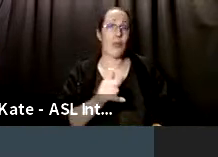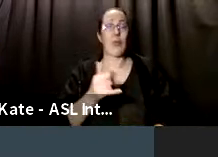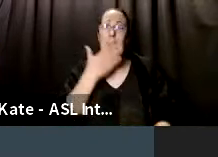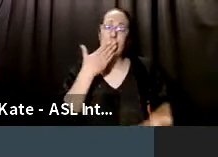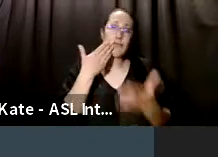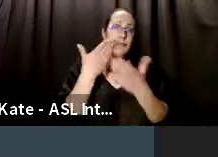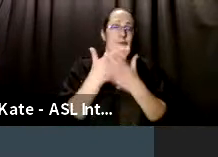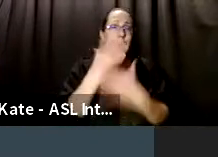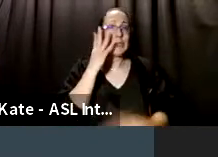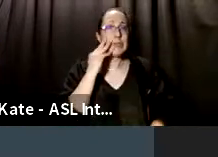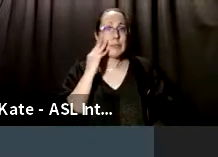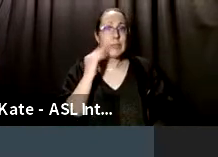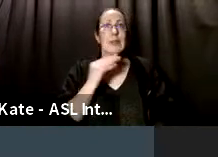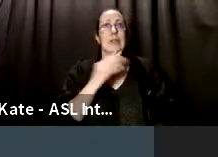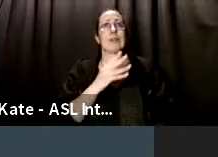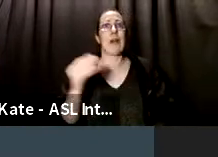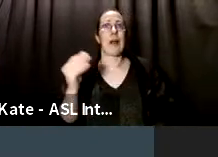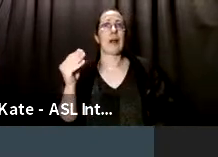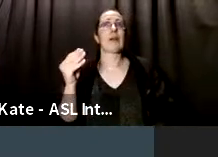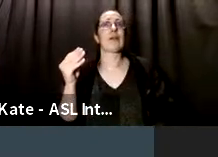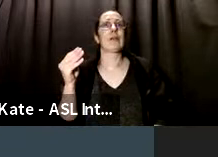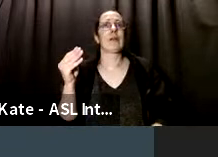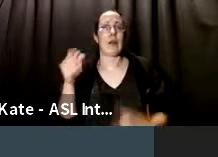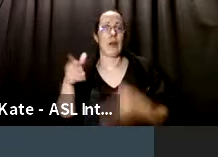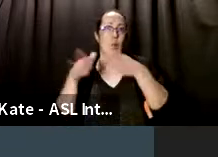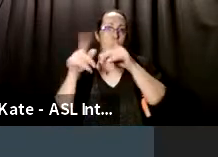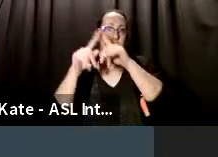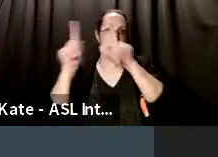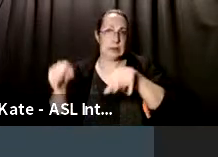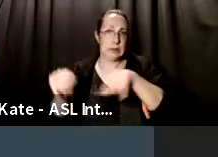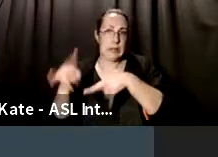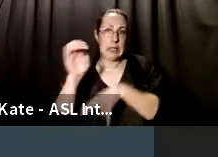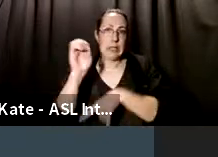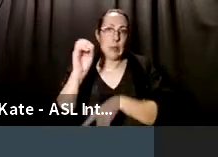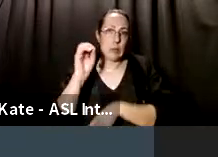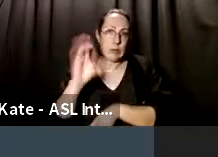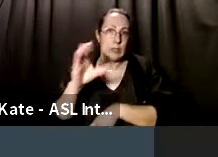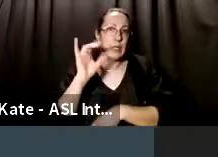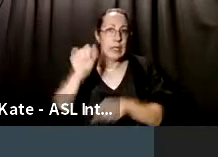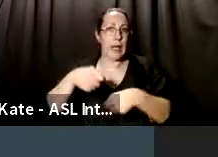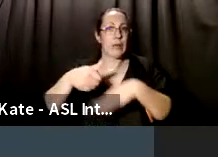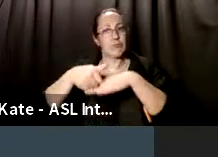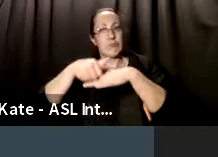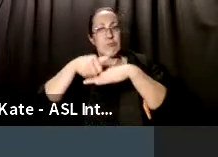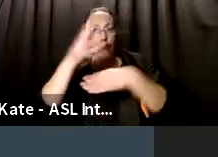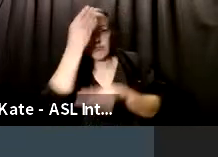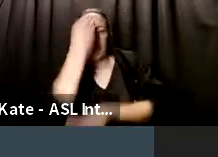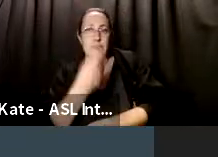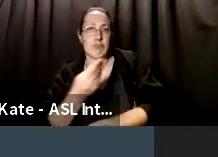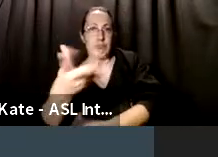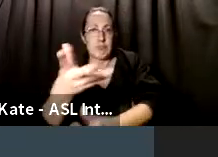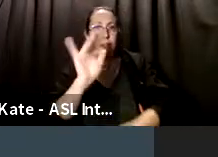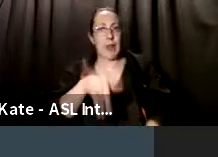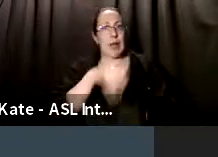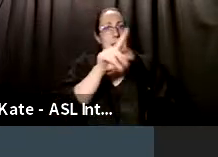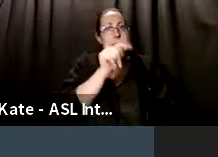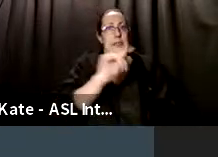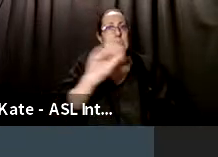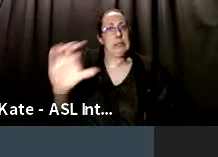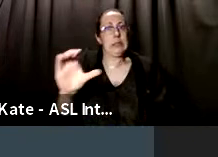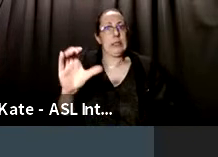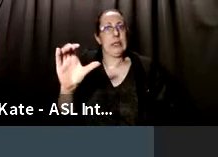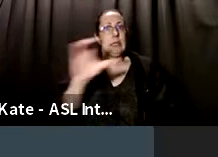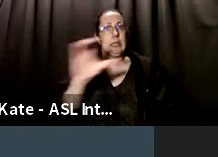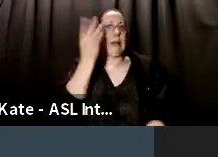like Street Saints EOC, being able to connect with other community members to be the deliverers of that TCC